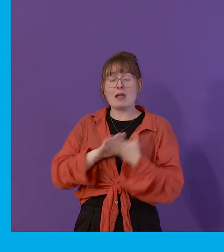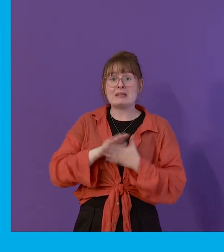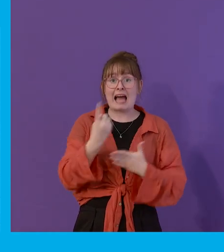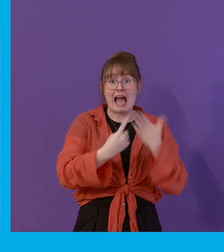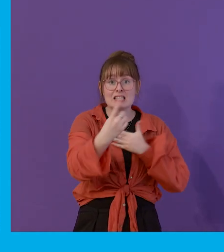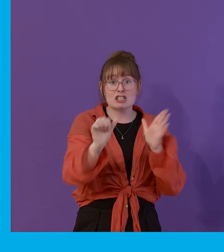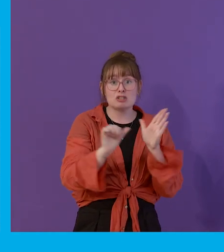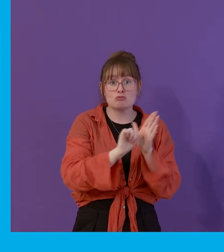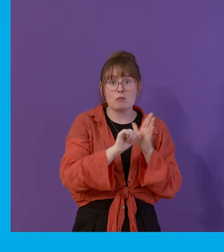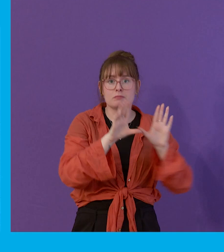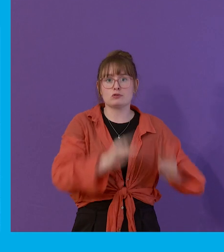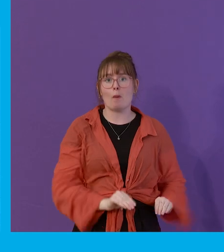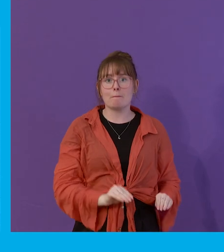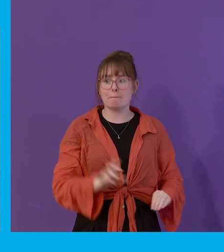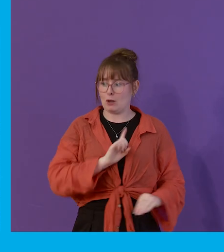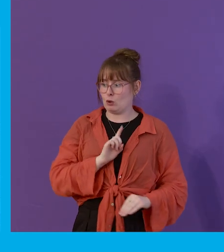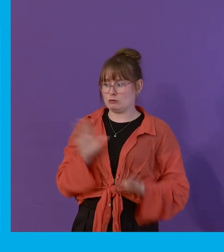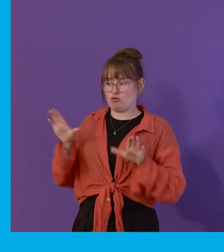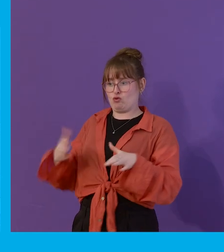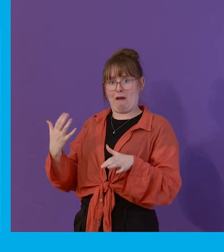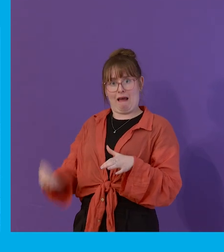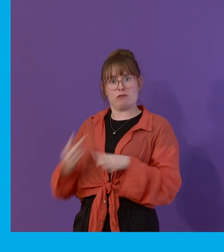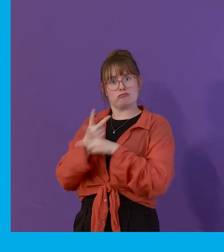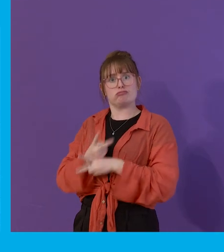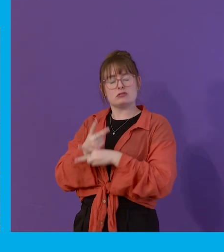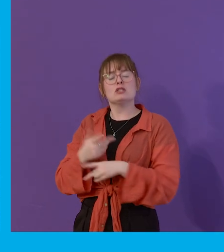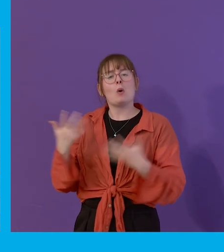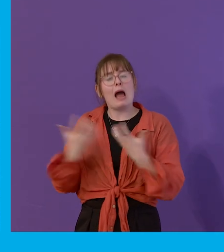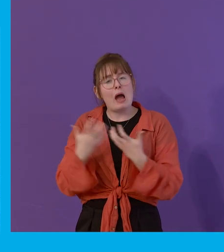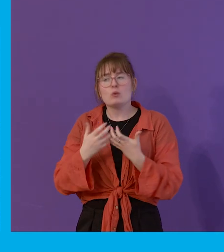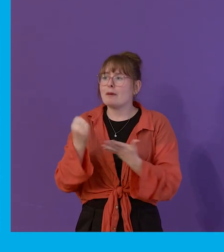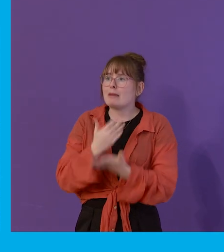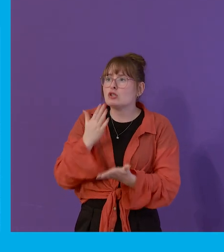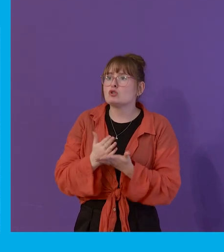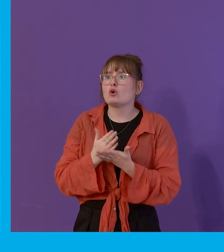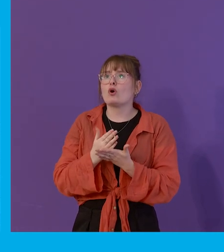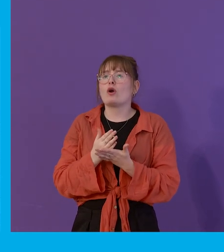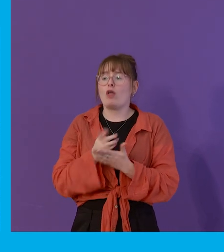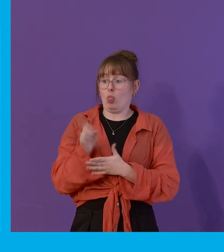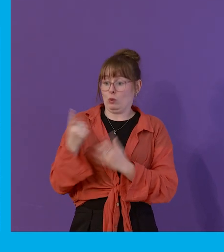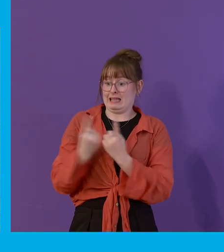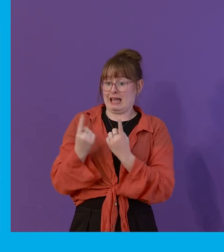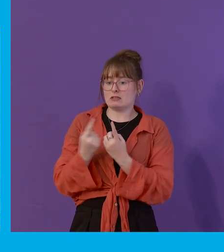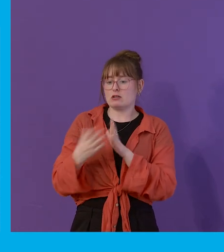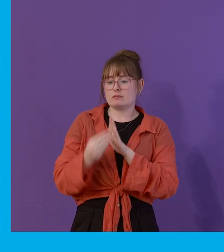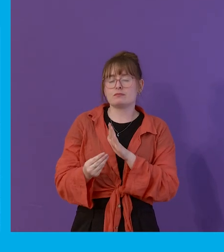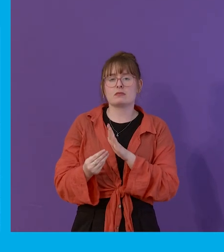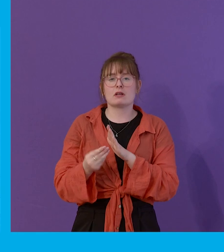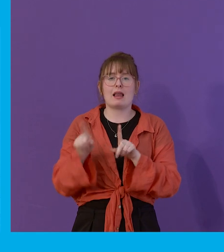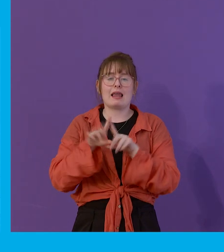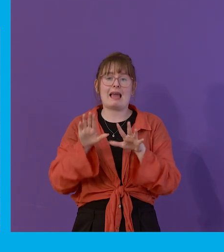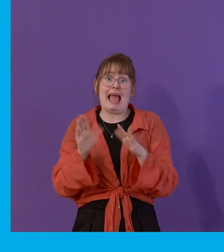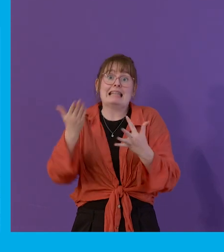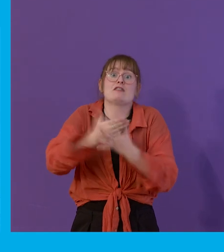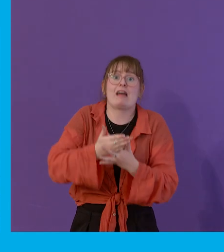issue is removed and that kind of thing. So it's like, how do we find these things that we can use? I use the term intervention into